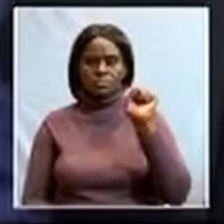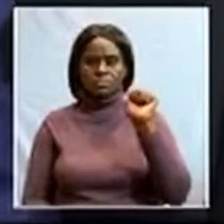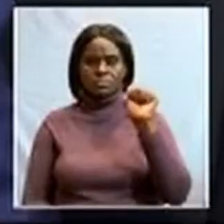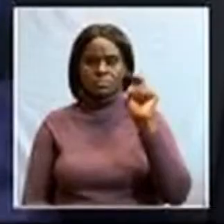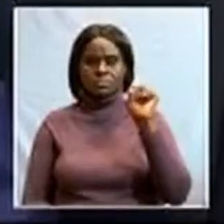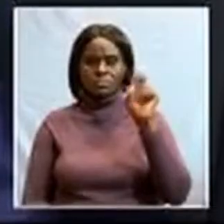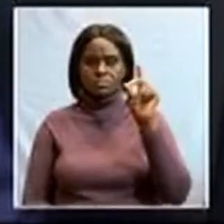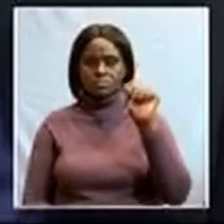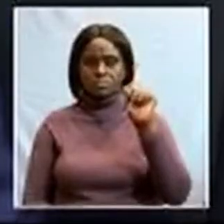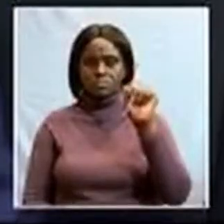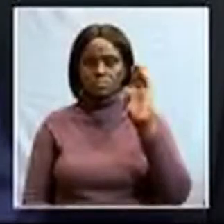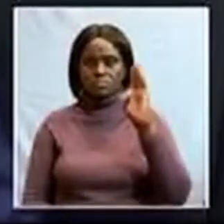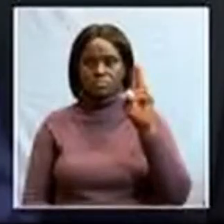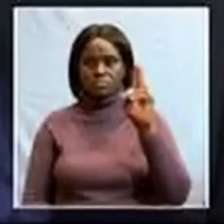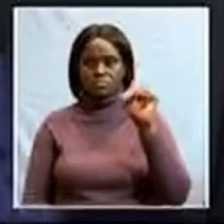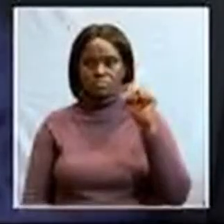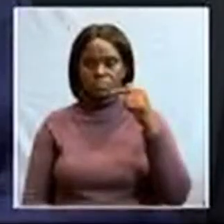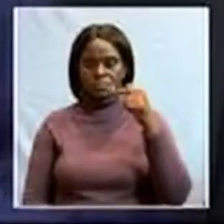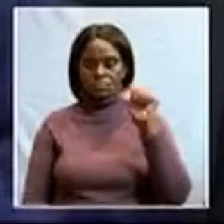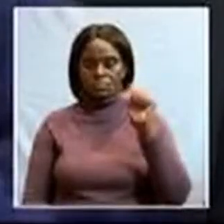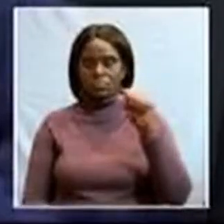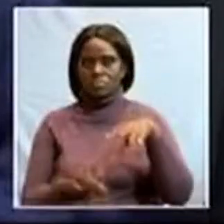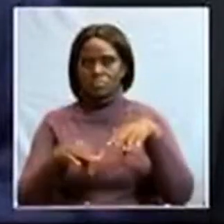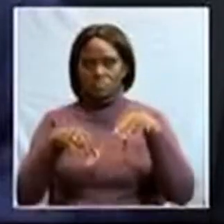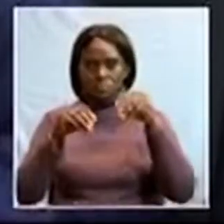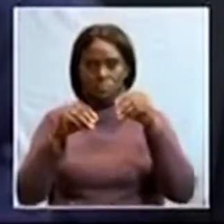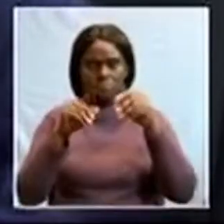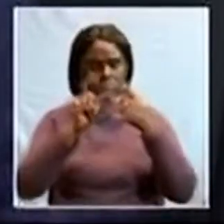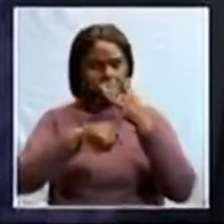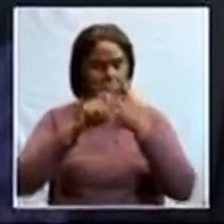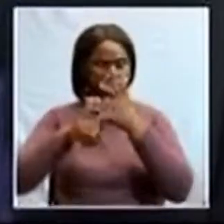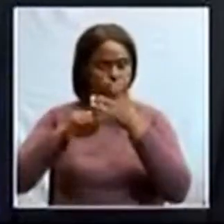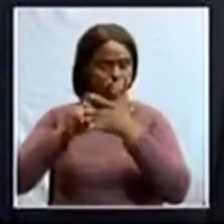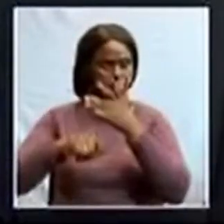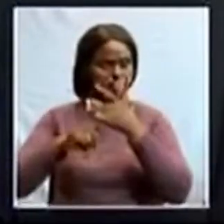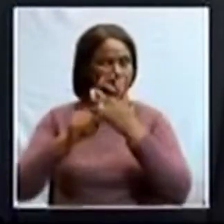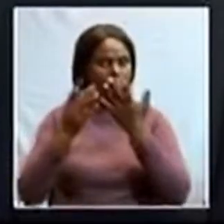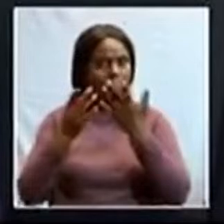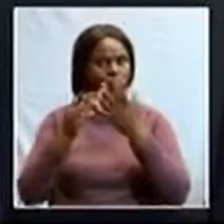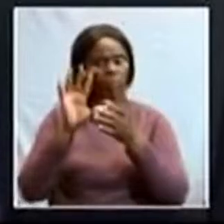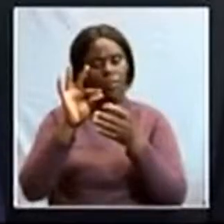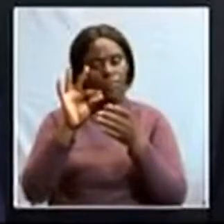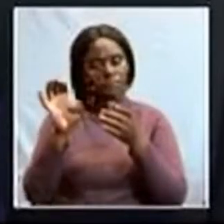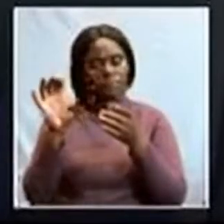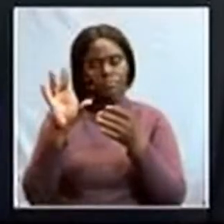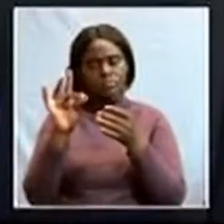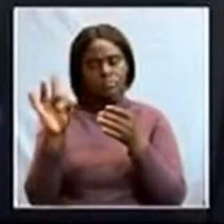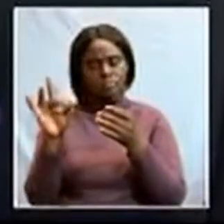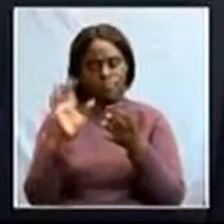Sandavunga guest house. The contract price was